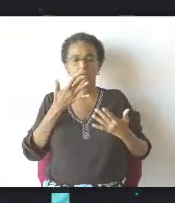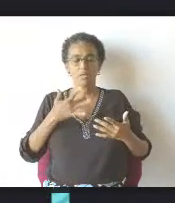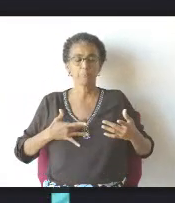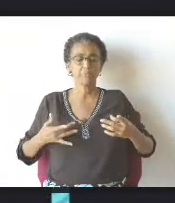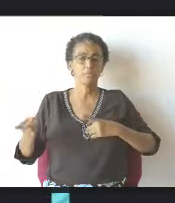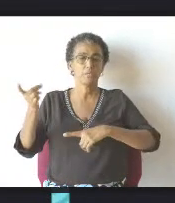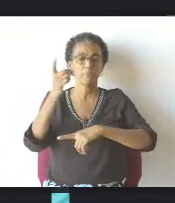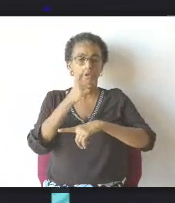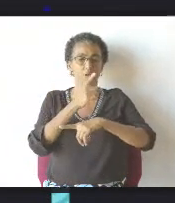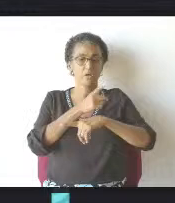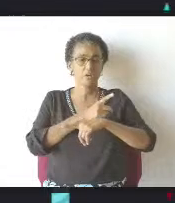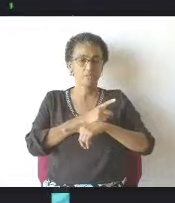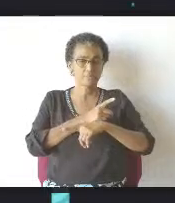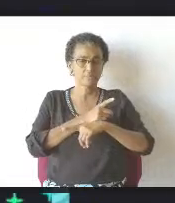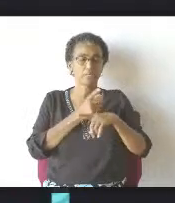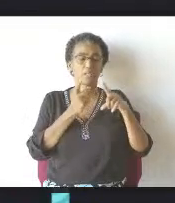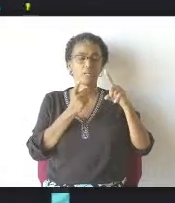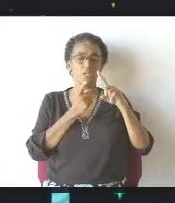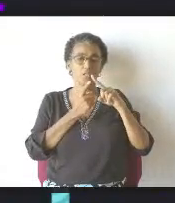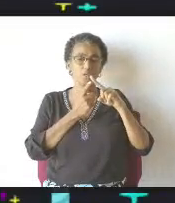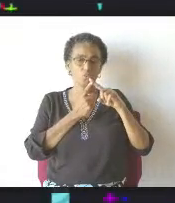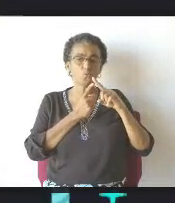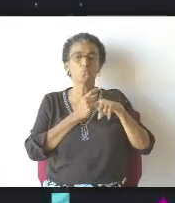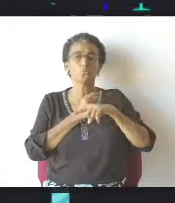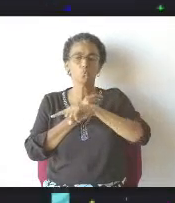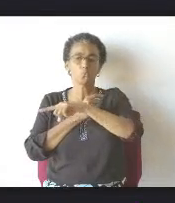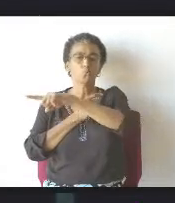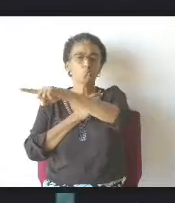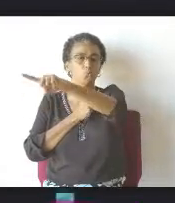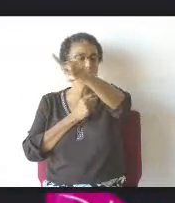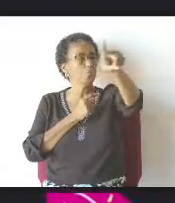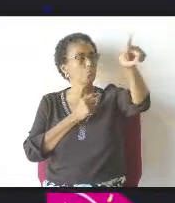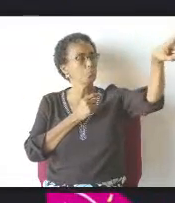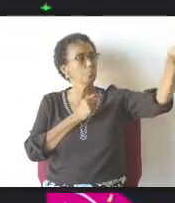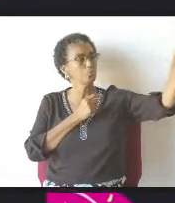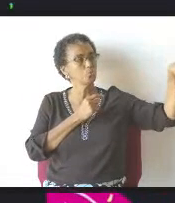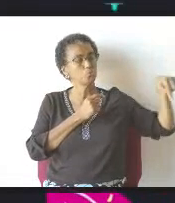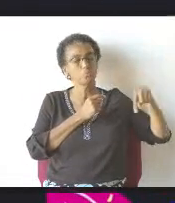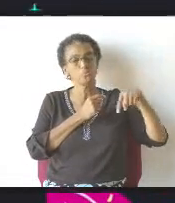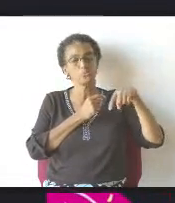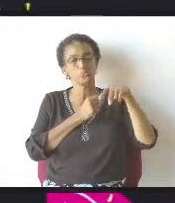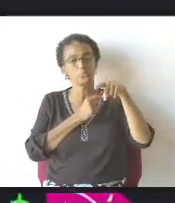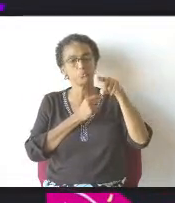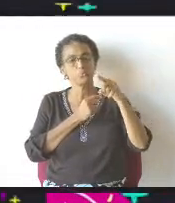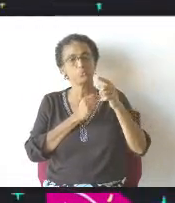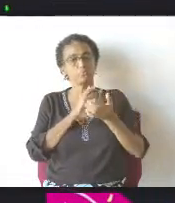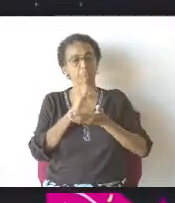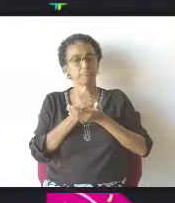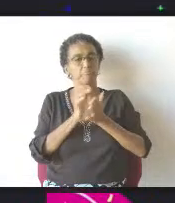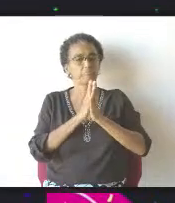Happy birthday to you.